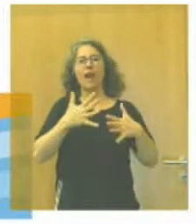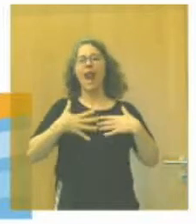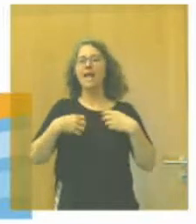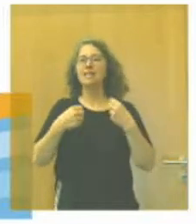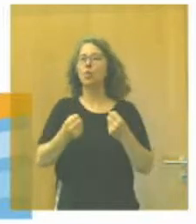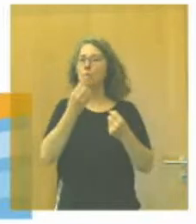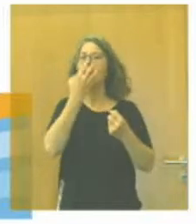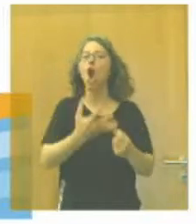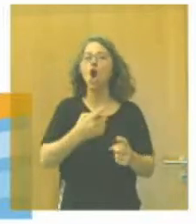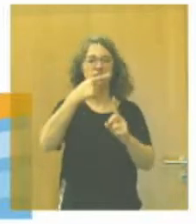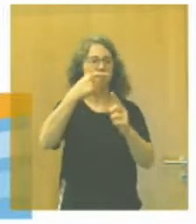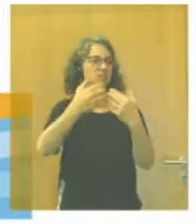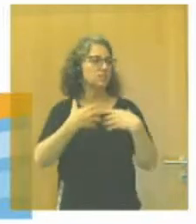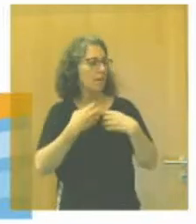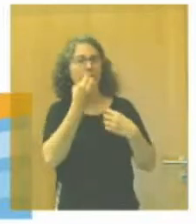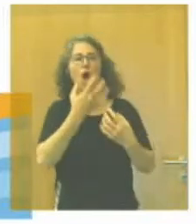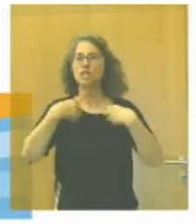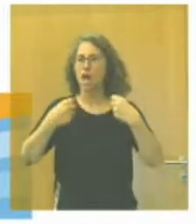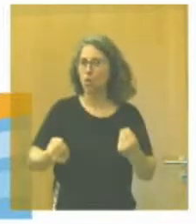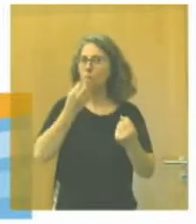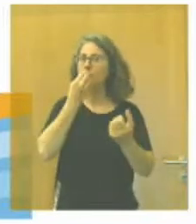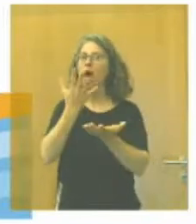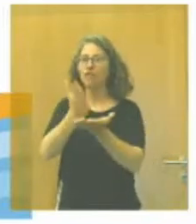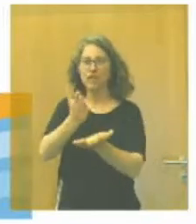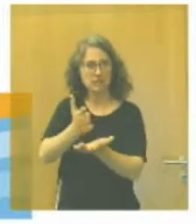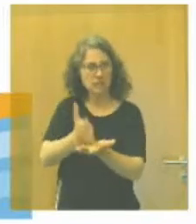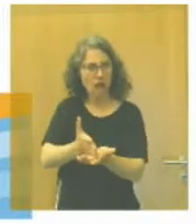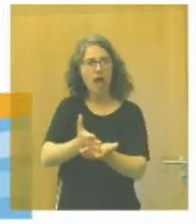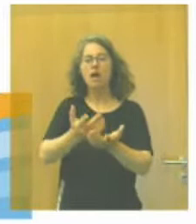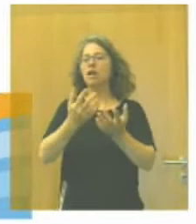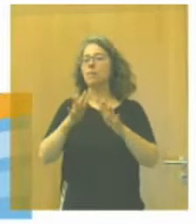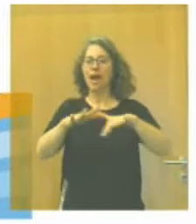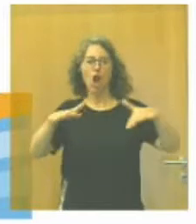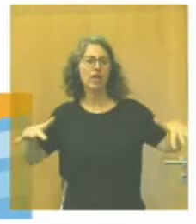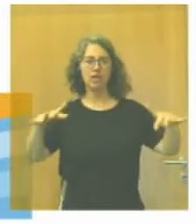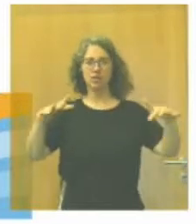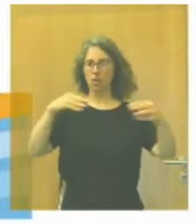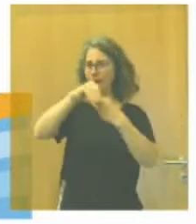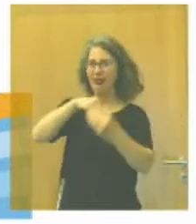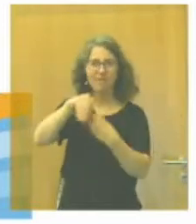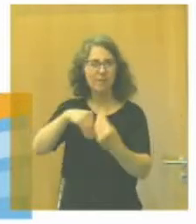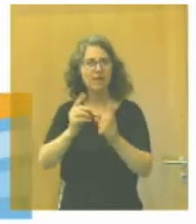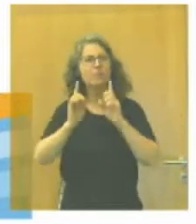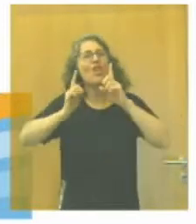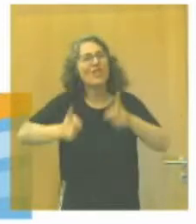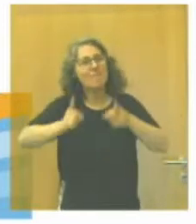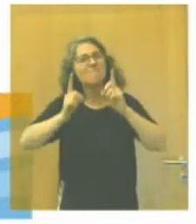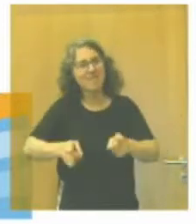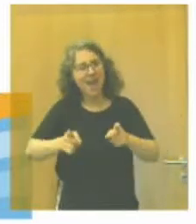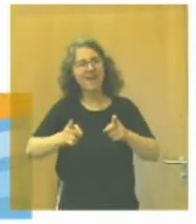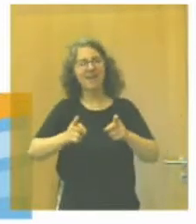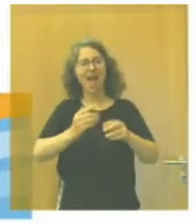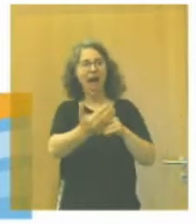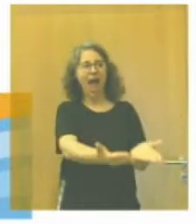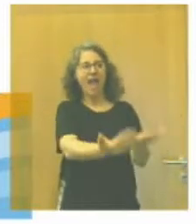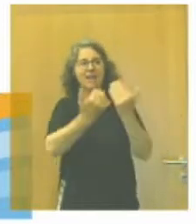well-being, better lives of our young people and our families, but we also get economic returns back. And so this